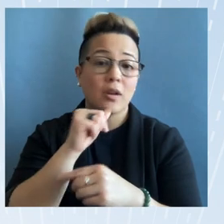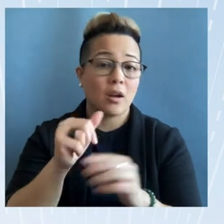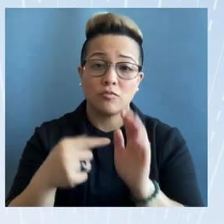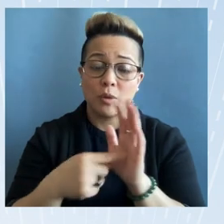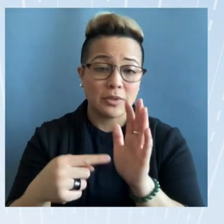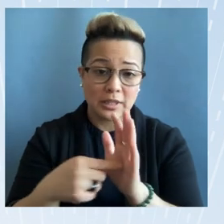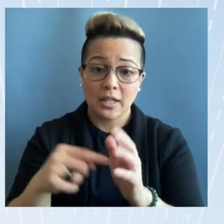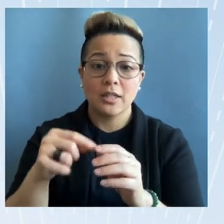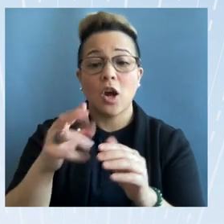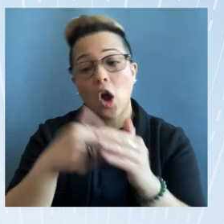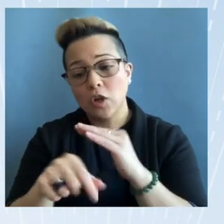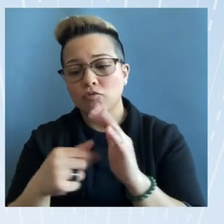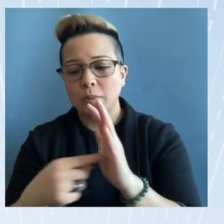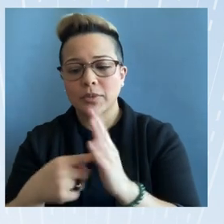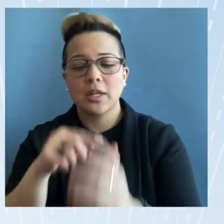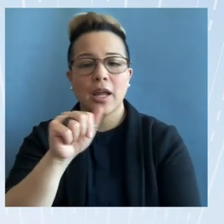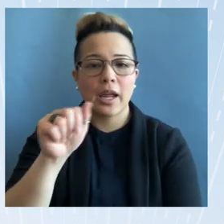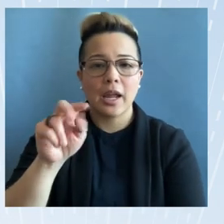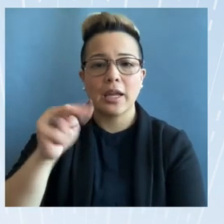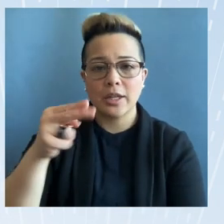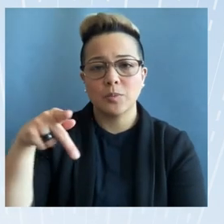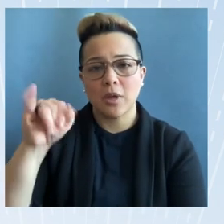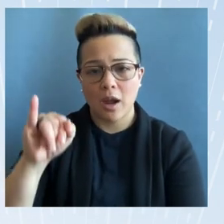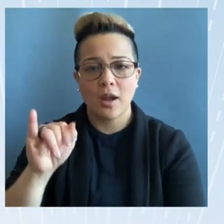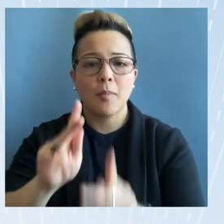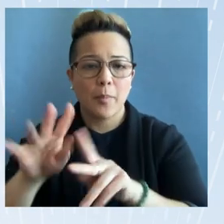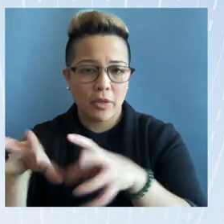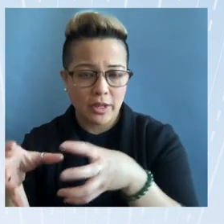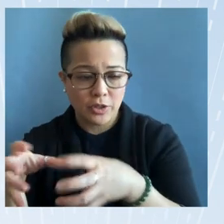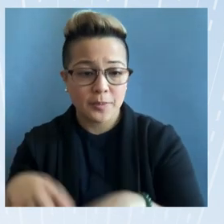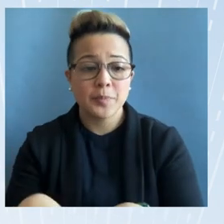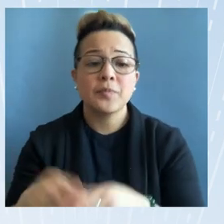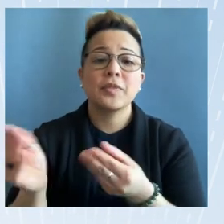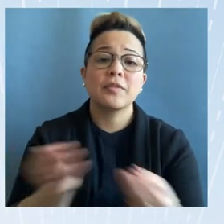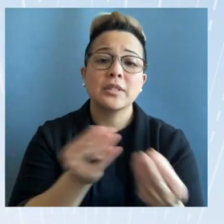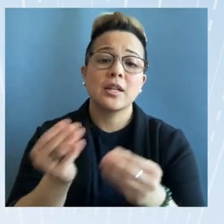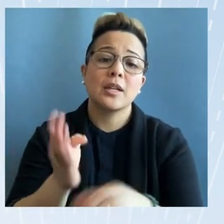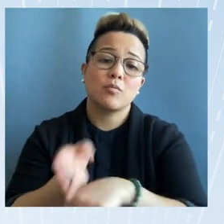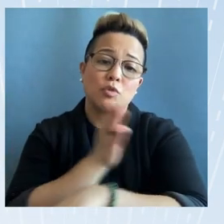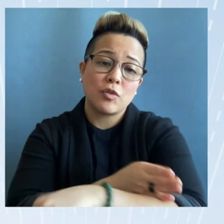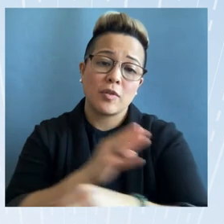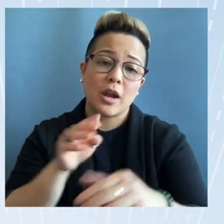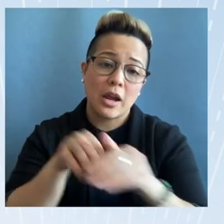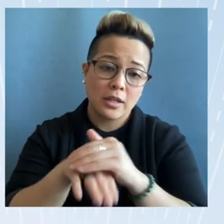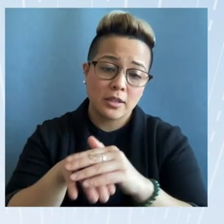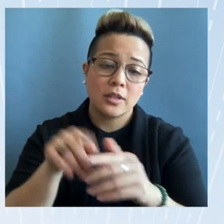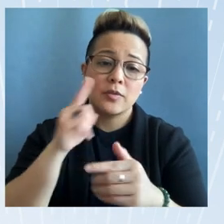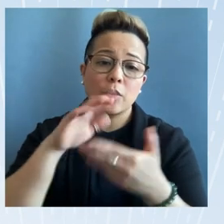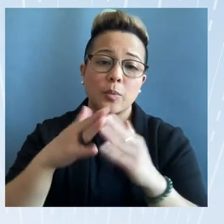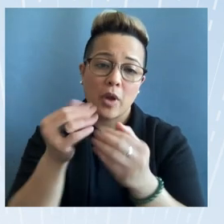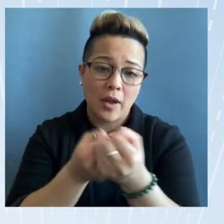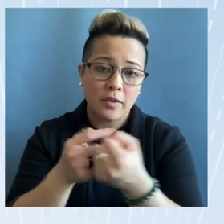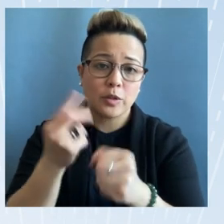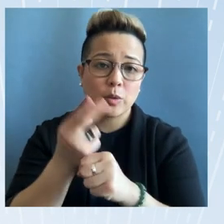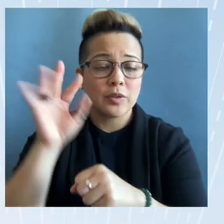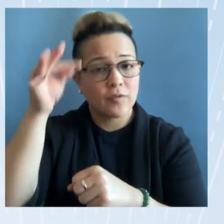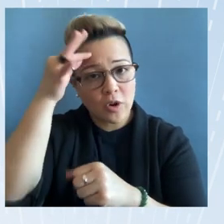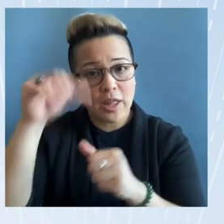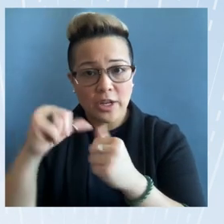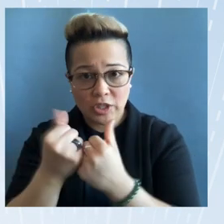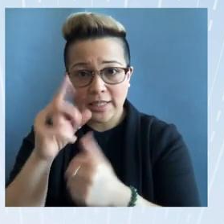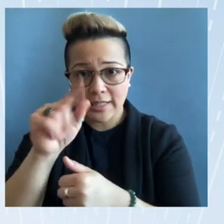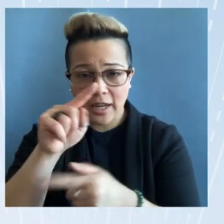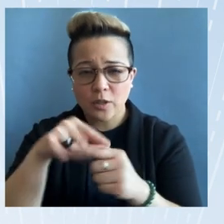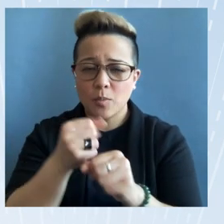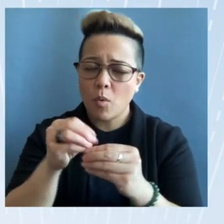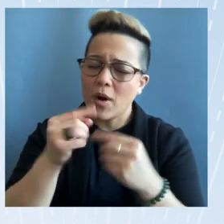and NHPI populations. Facilitate improved access for community advocates to use federal agency data to more effectively